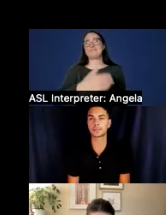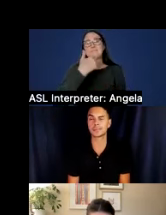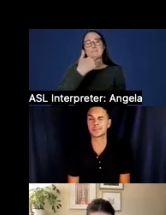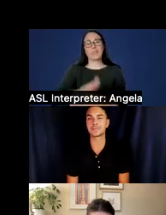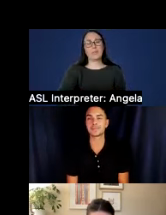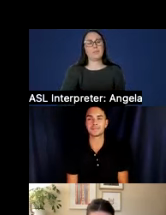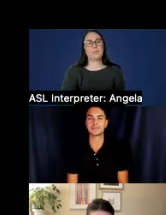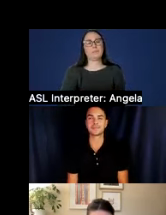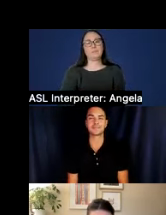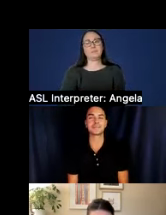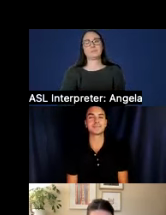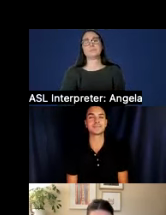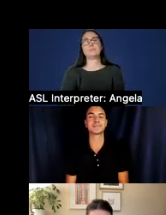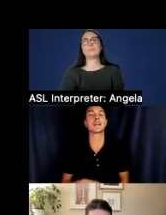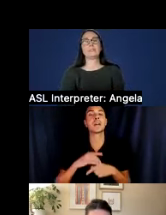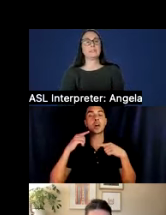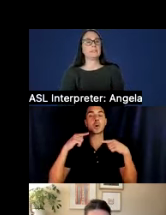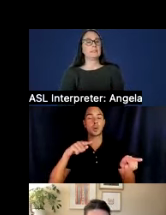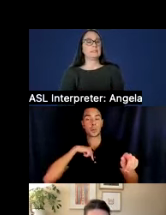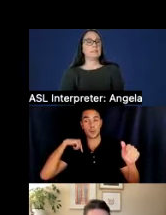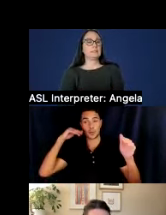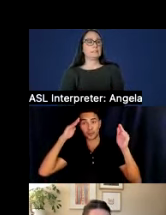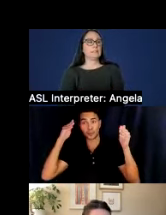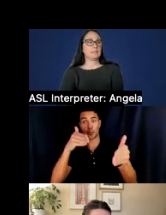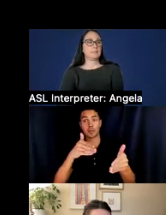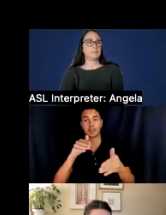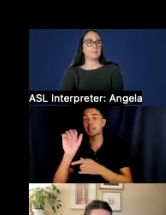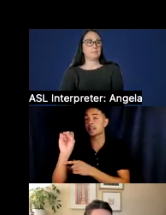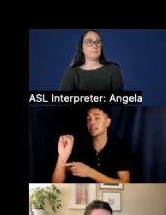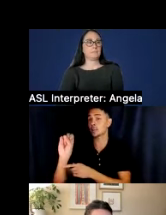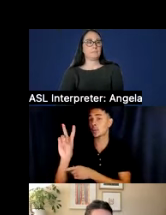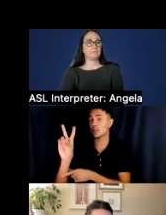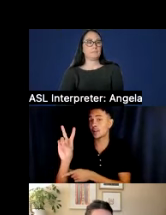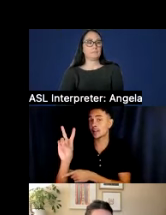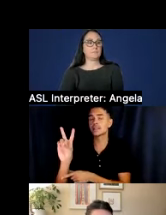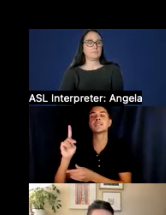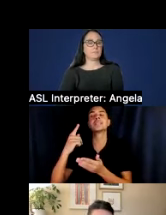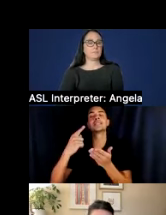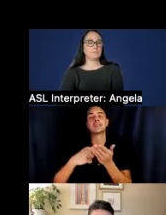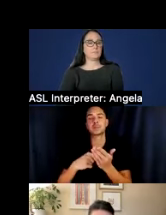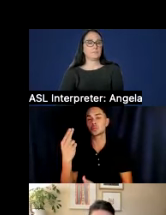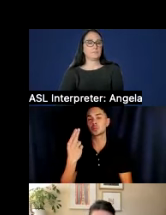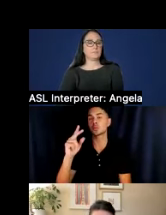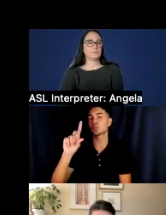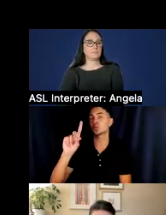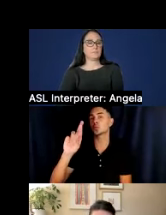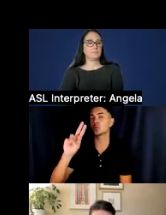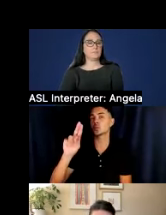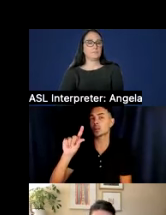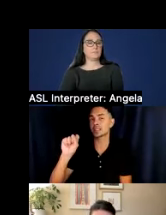So we do, while we focus on, you know, the sexual violence, sometimes the use of drugs or alcohol is secondary.